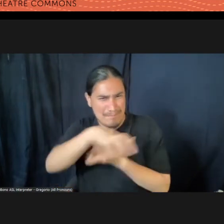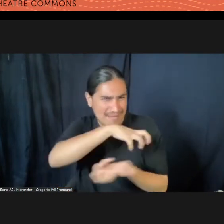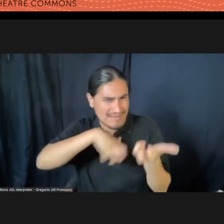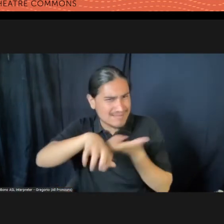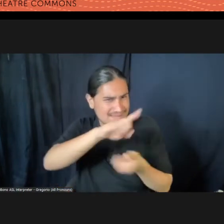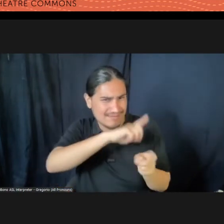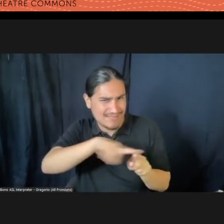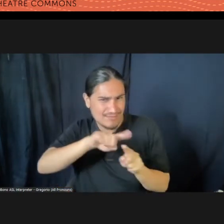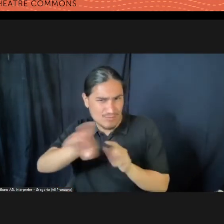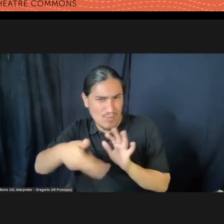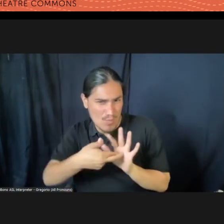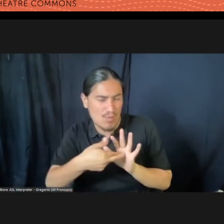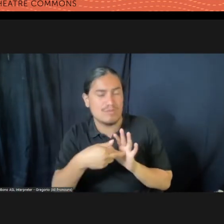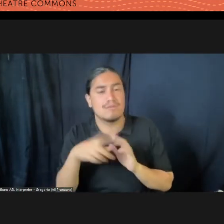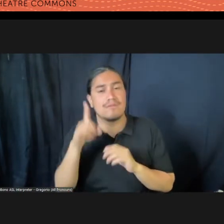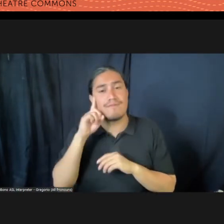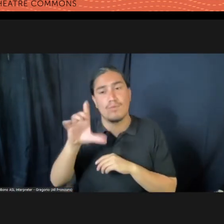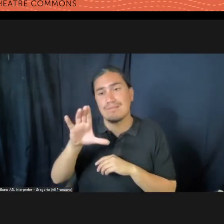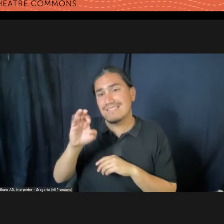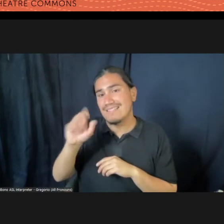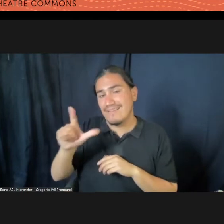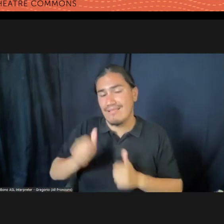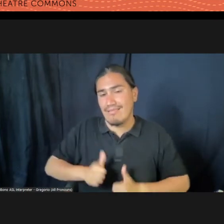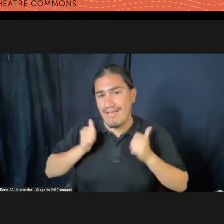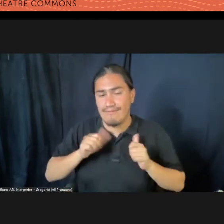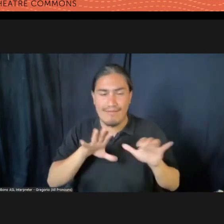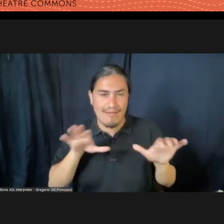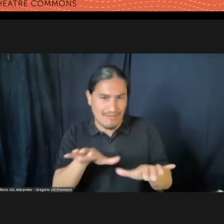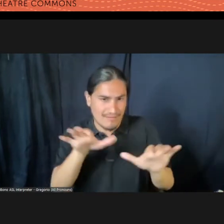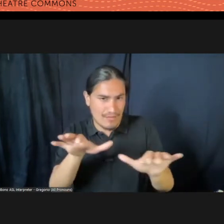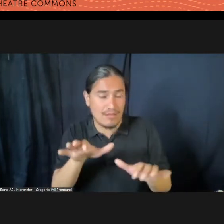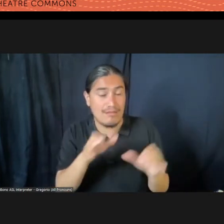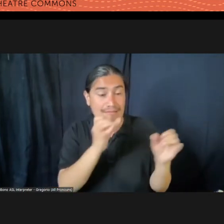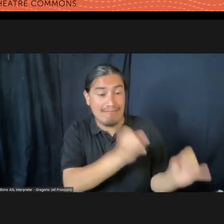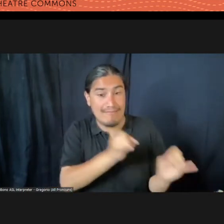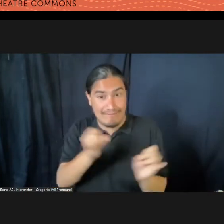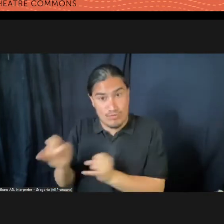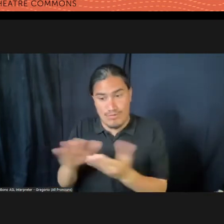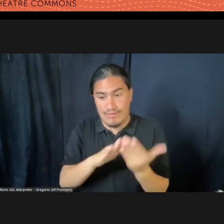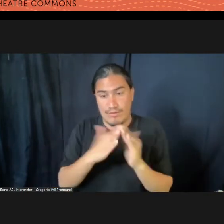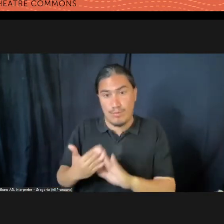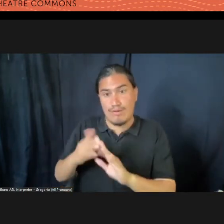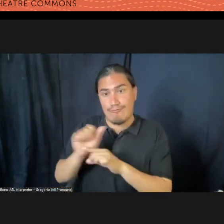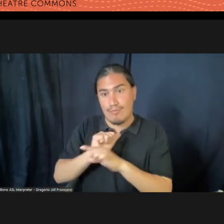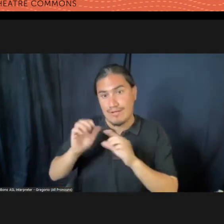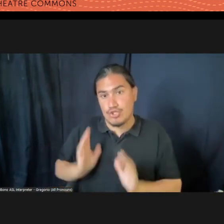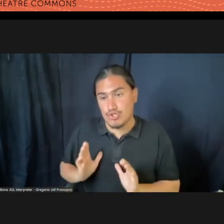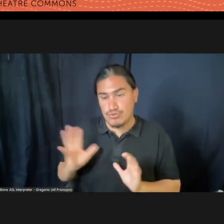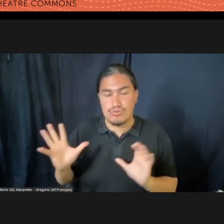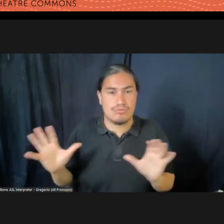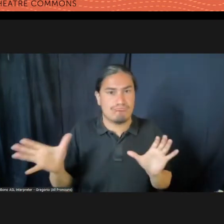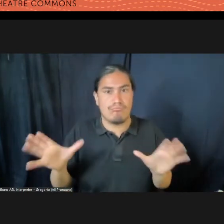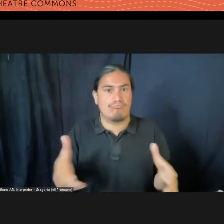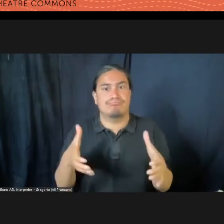life and artistic activity offer us individually and as a community of practitioners the potential to make our arts